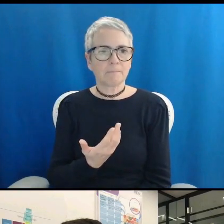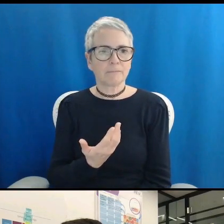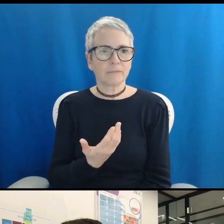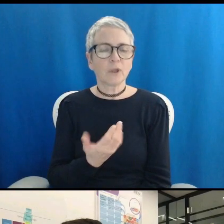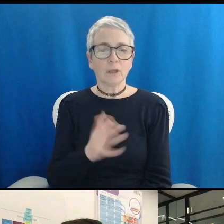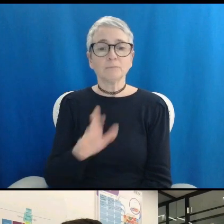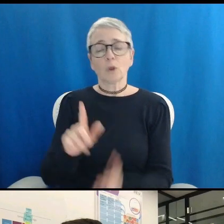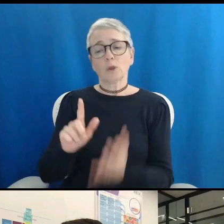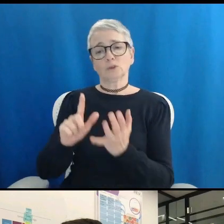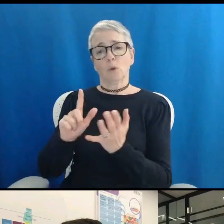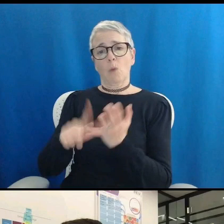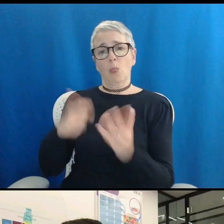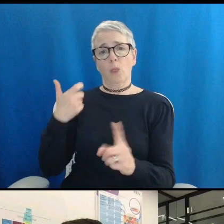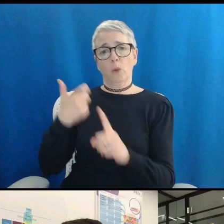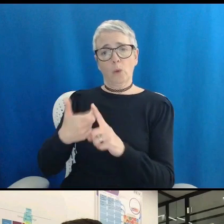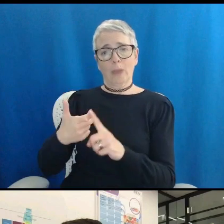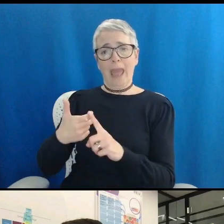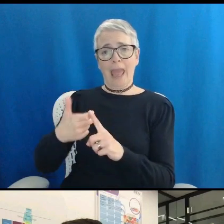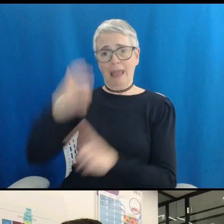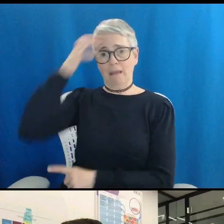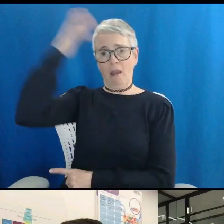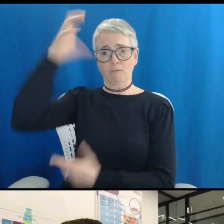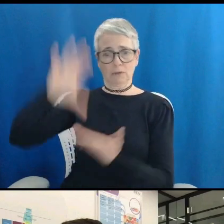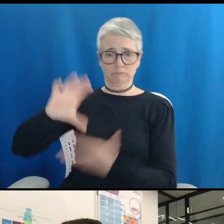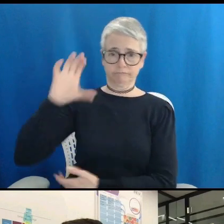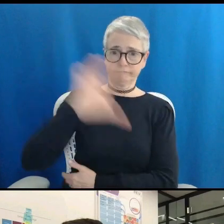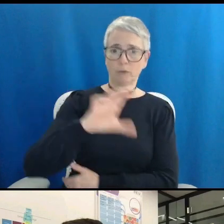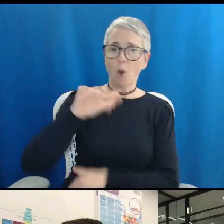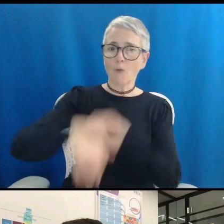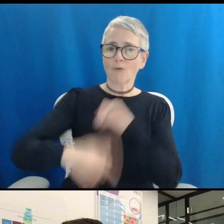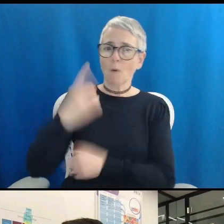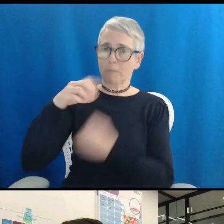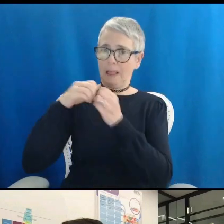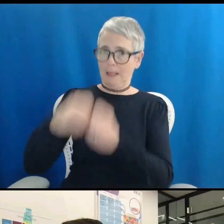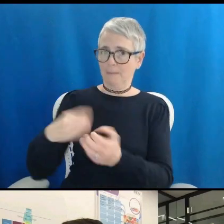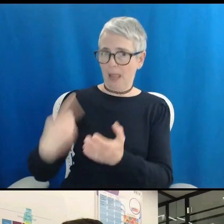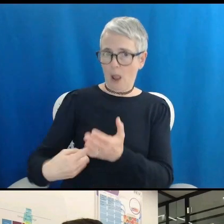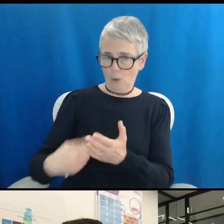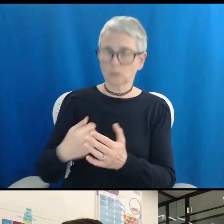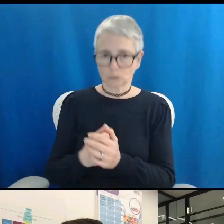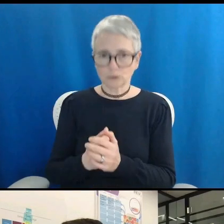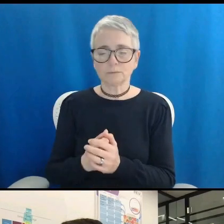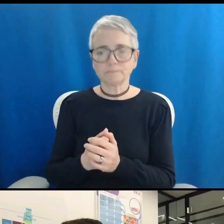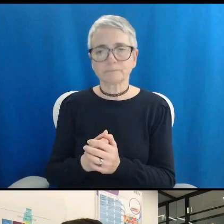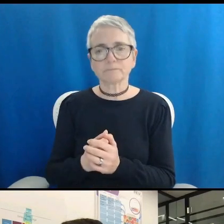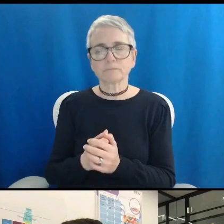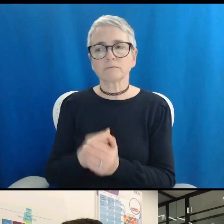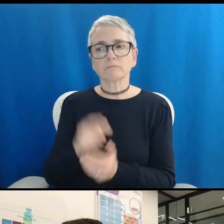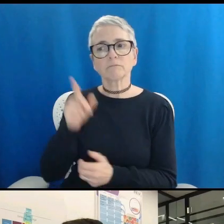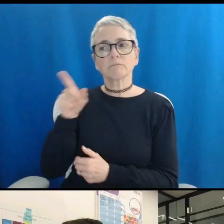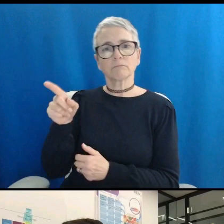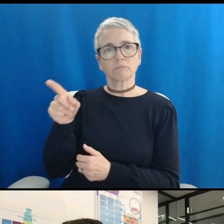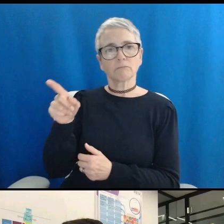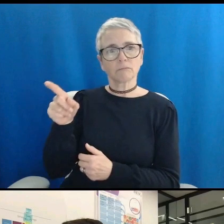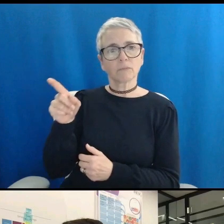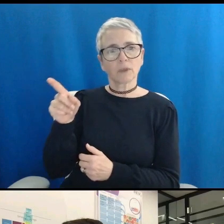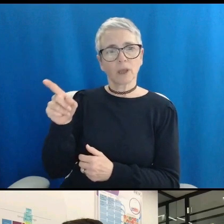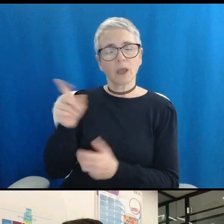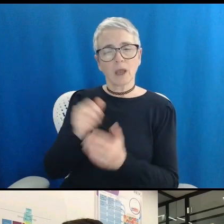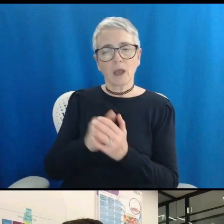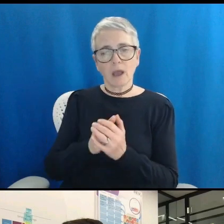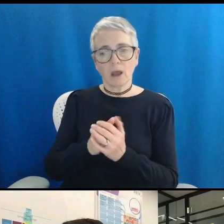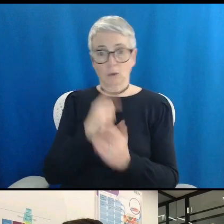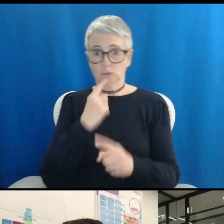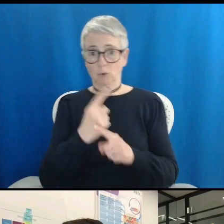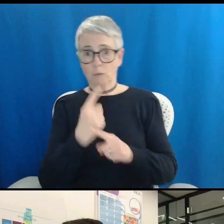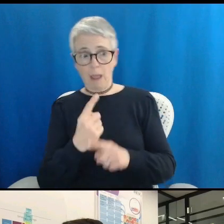UK government invested over £1 billion in this policy initiative. And when we're thinking about return on investment, so if I can